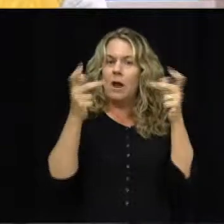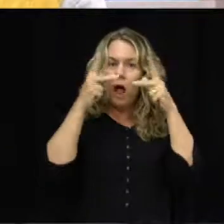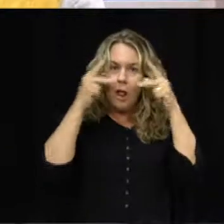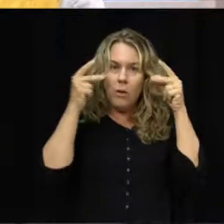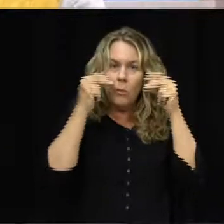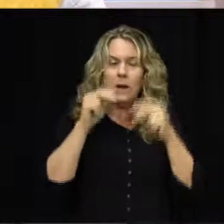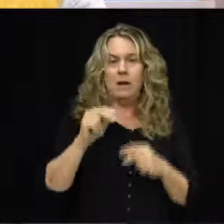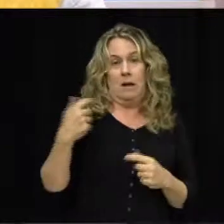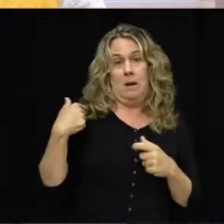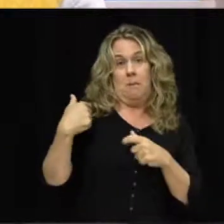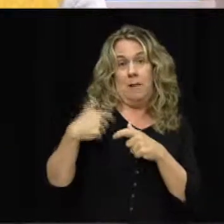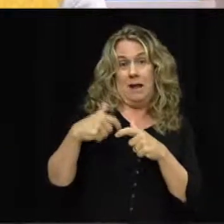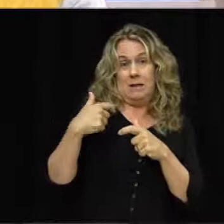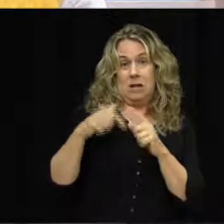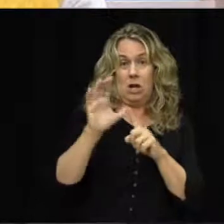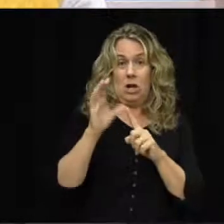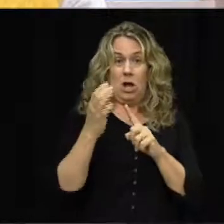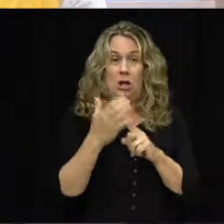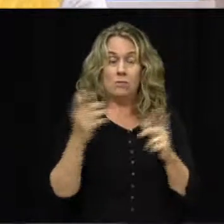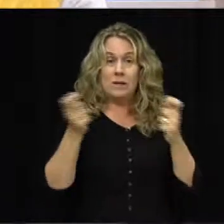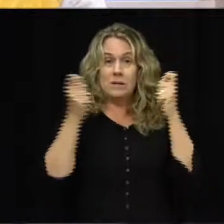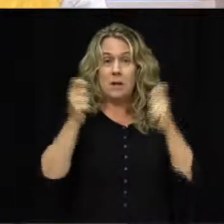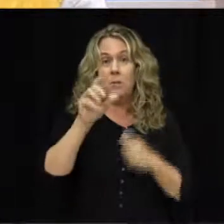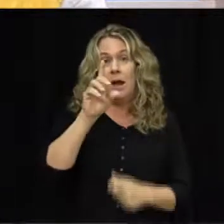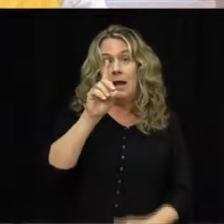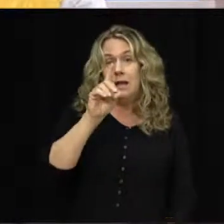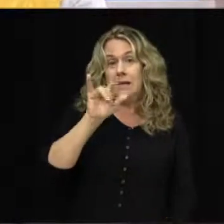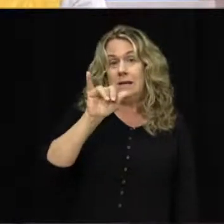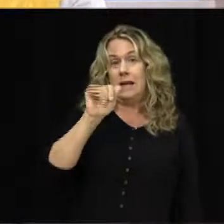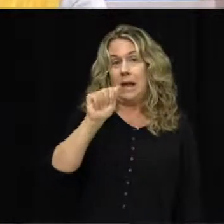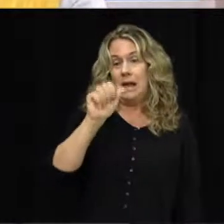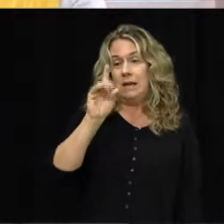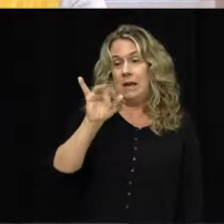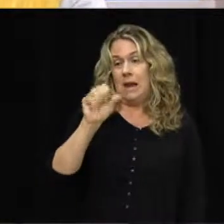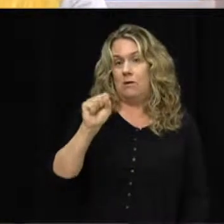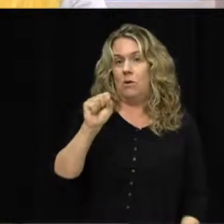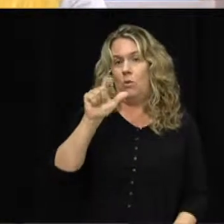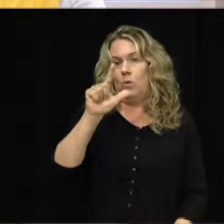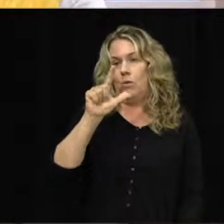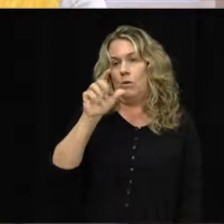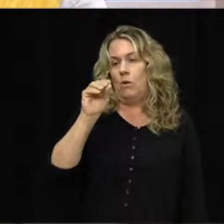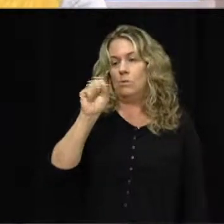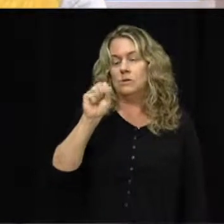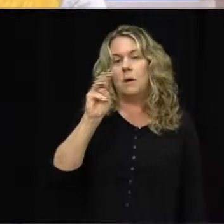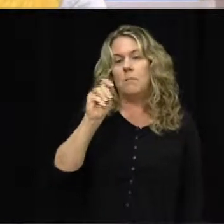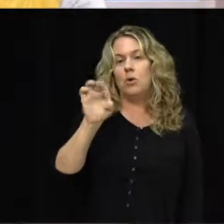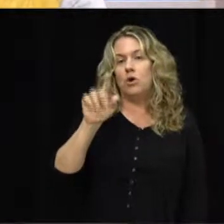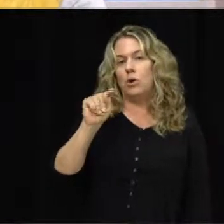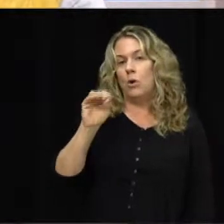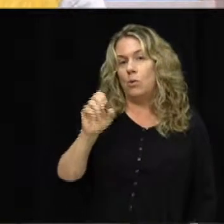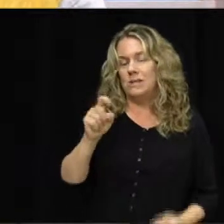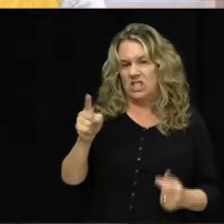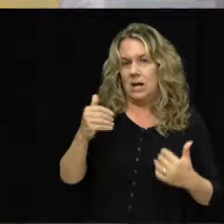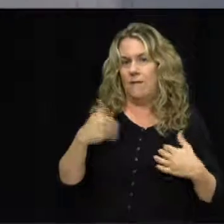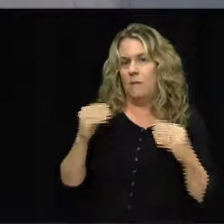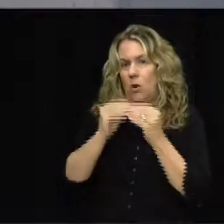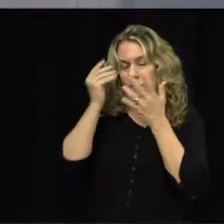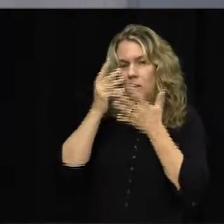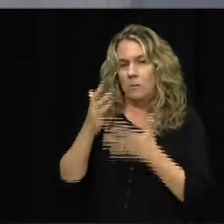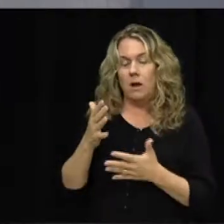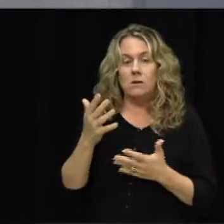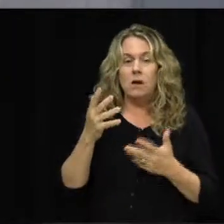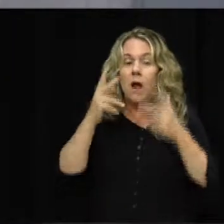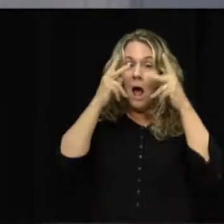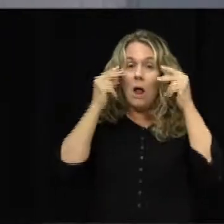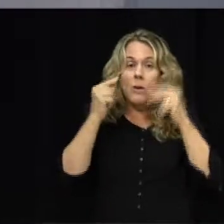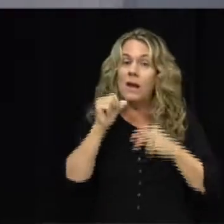Halloween. In Latin culture, they celebrate Dia de los Muertos. Hawkeye News team reporter Irem Segura has more. Halloween isn't